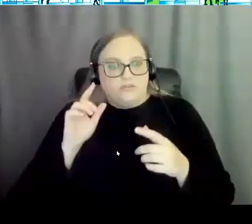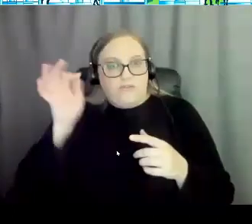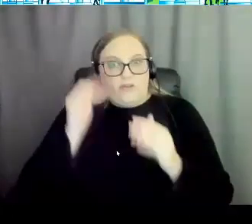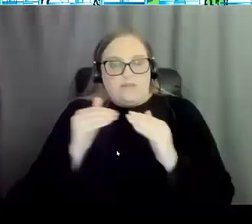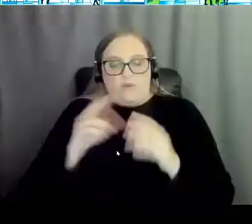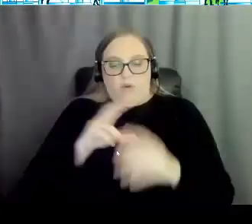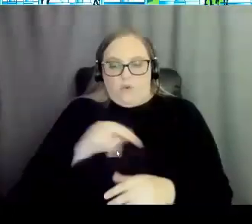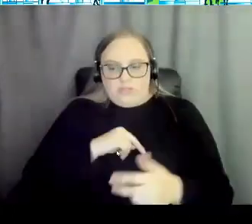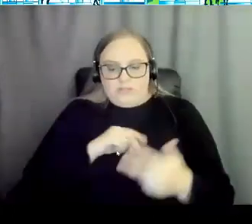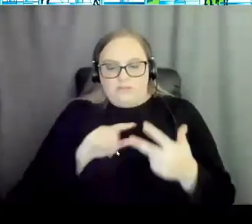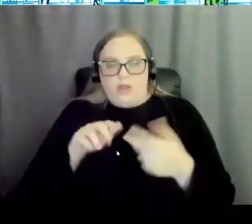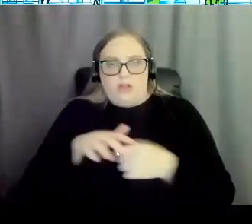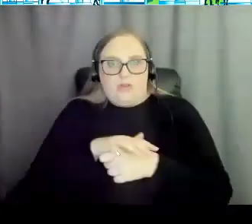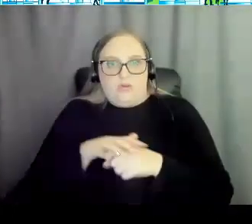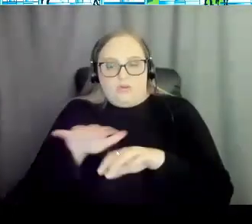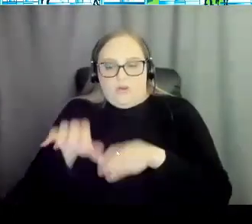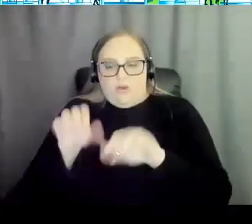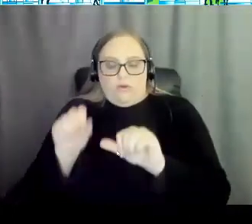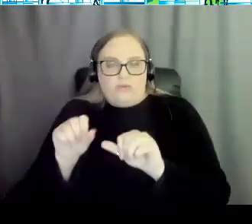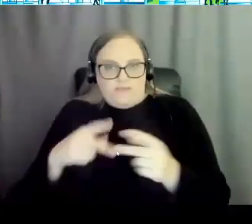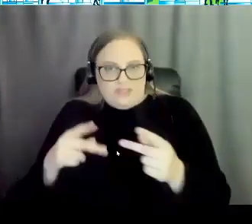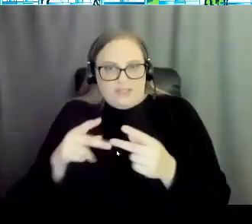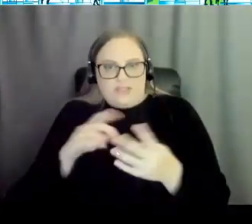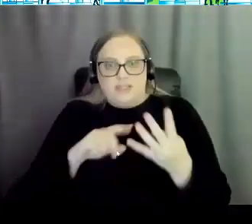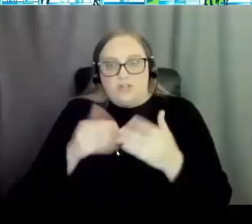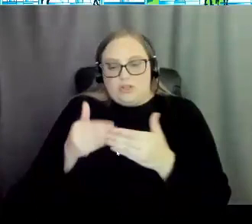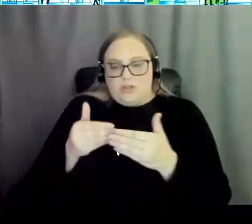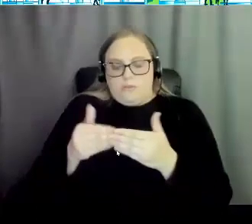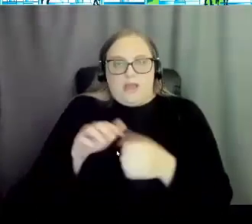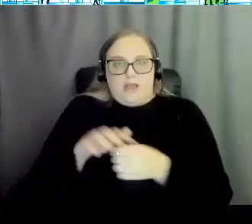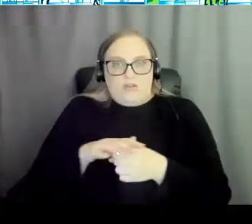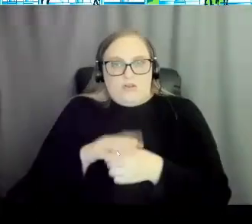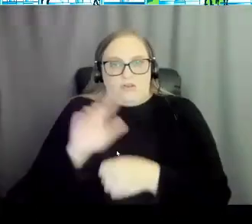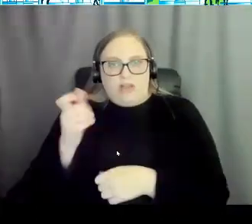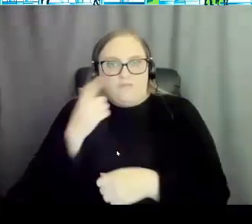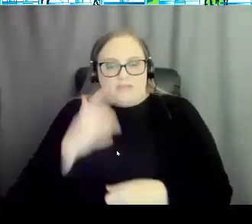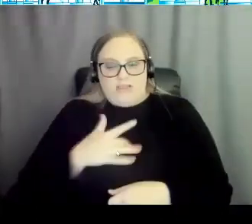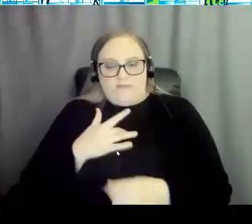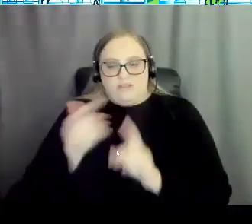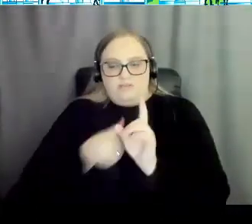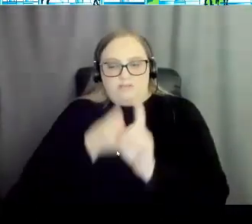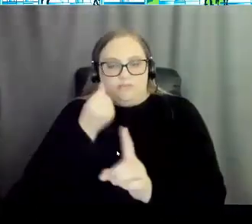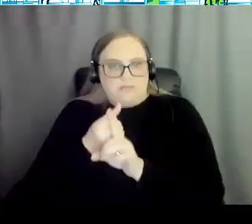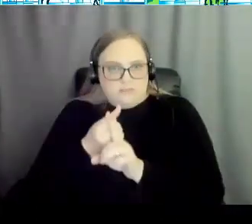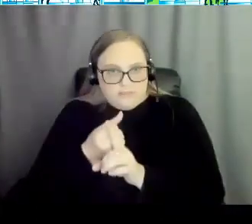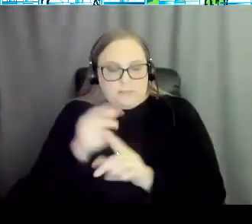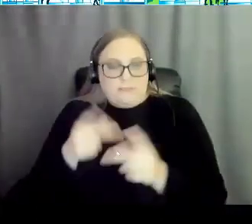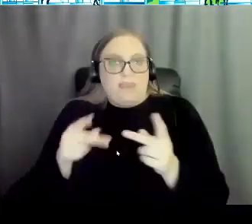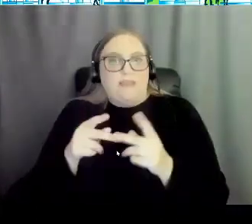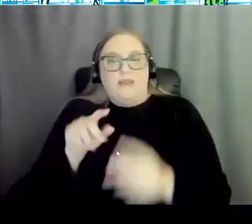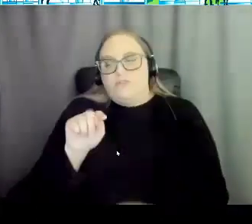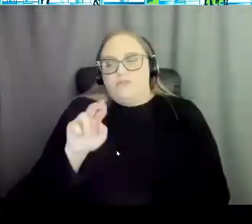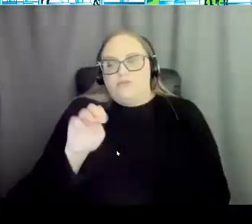local government that hosts the facility. You're going to have nearby local governments who feel impacted by the facility, as well as tribal